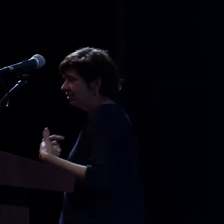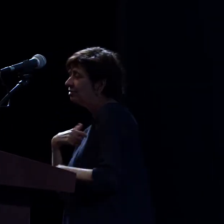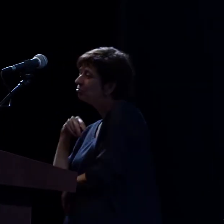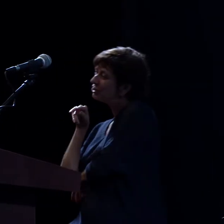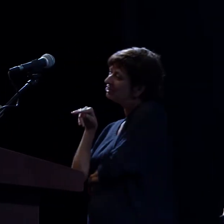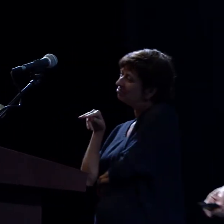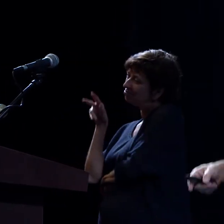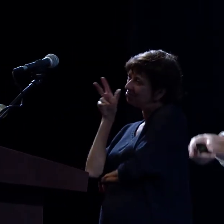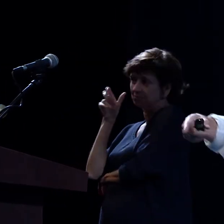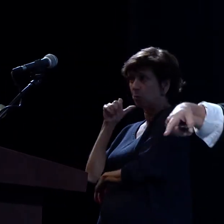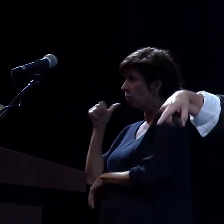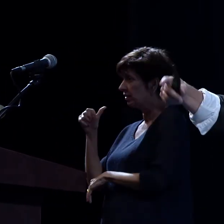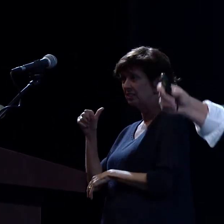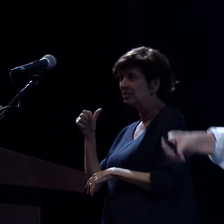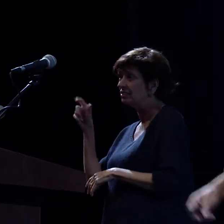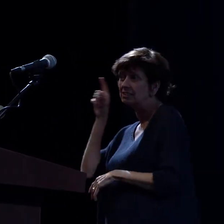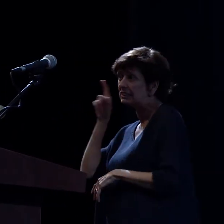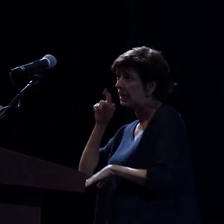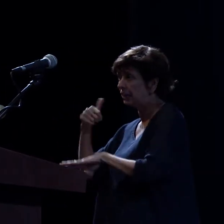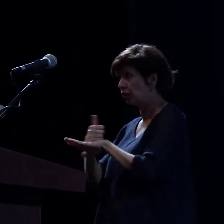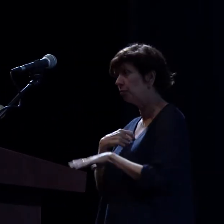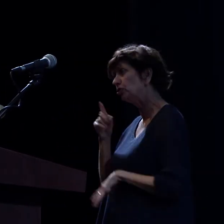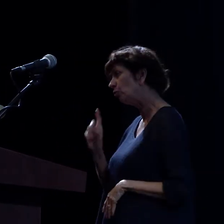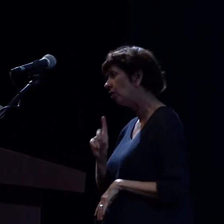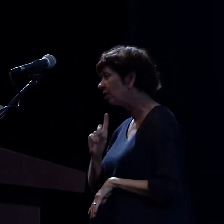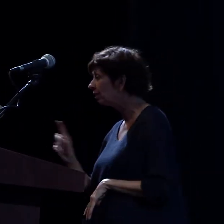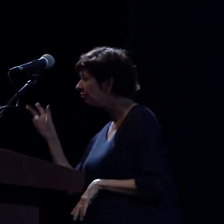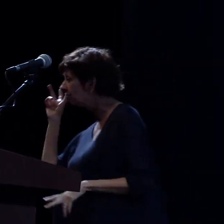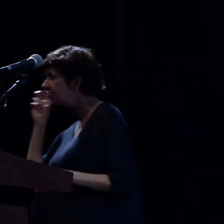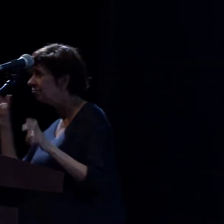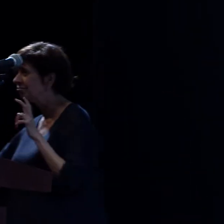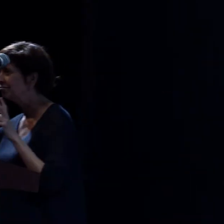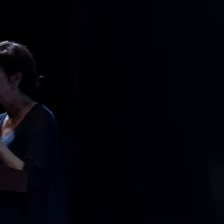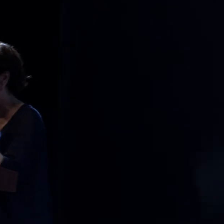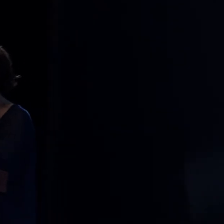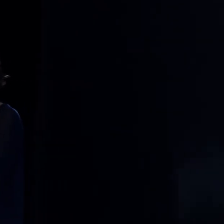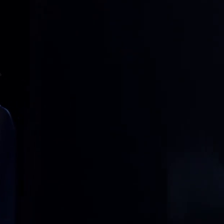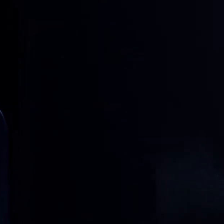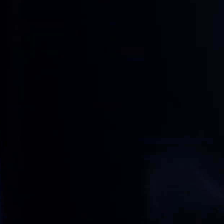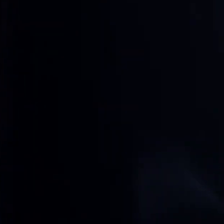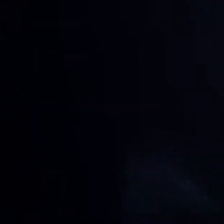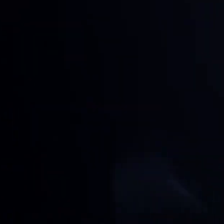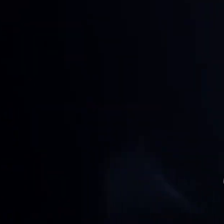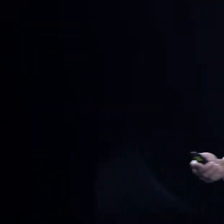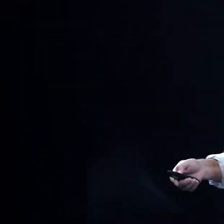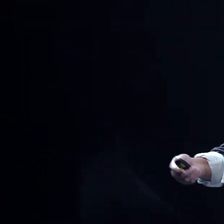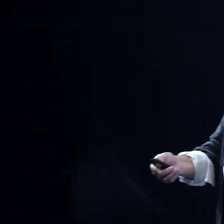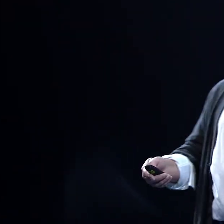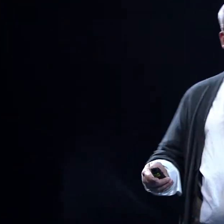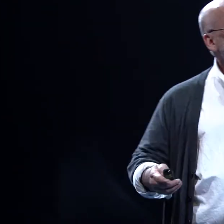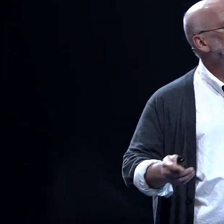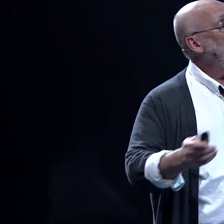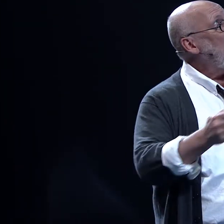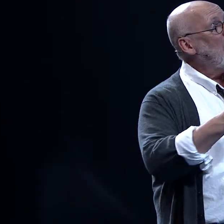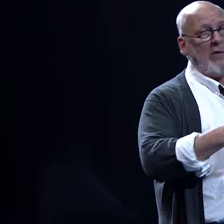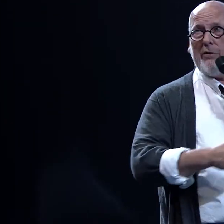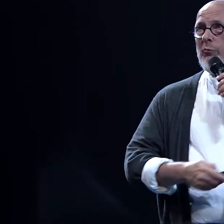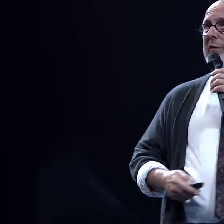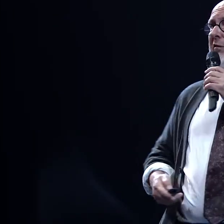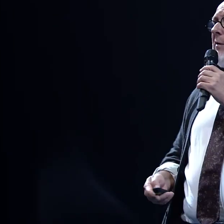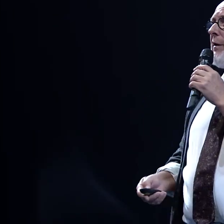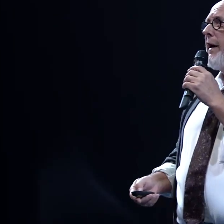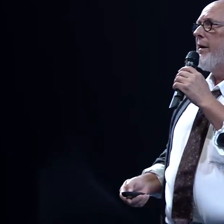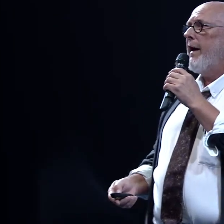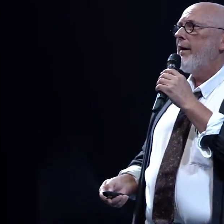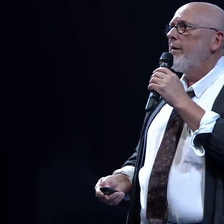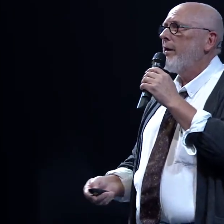wall there. That was not stage. I just kind of wandered through the crowd and listened to what people said, and that was extraordinarily satisfying. So I continued this work